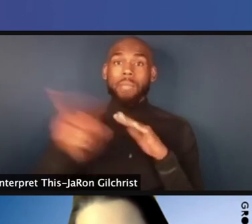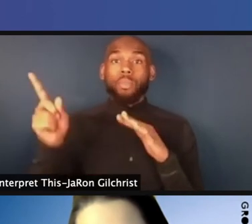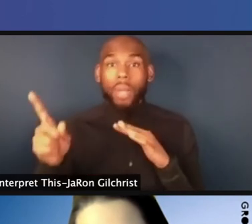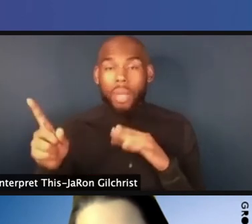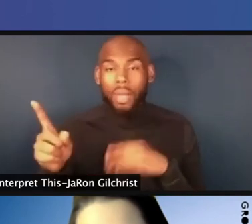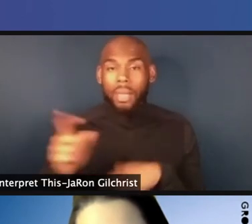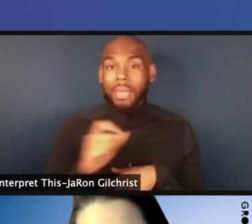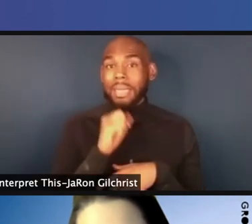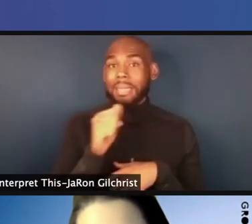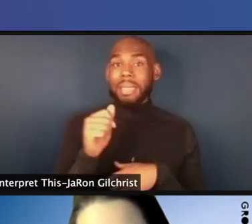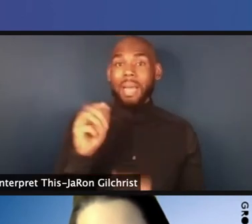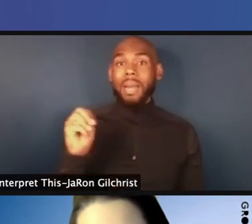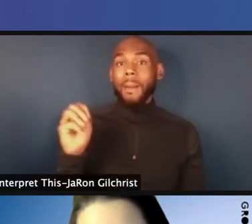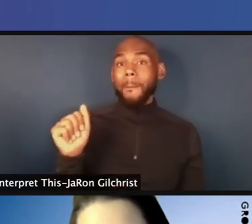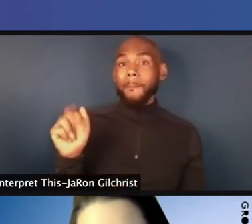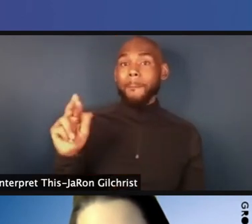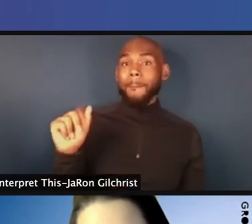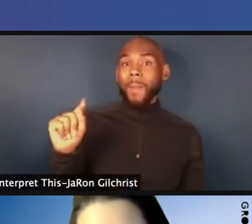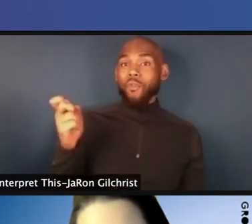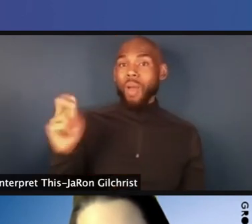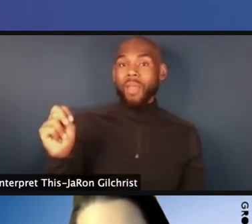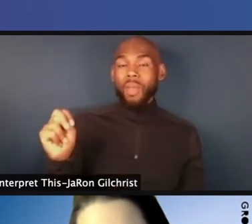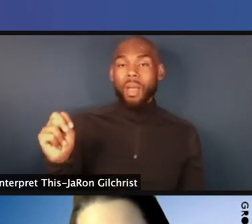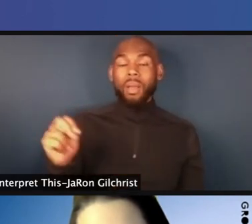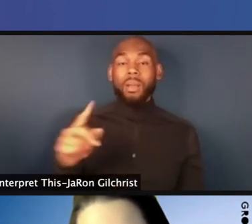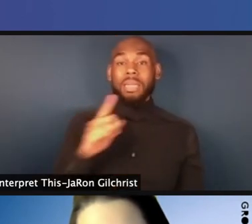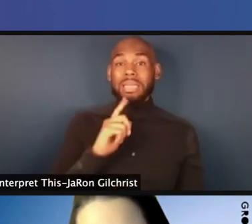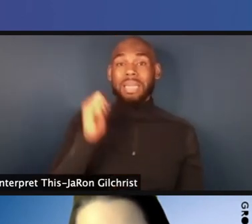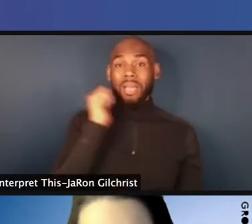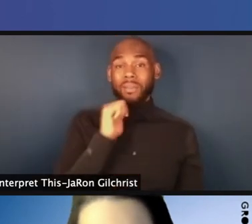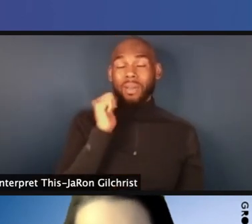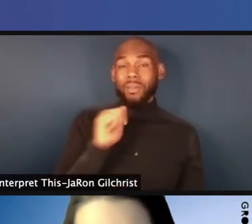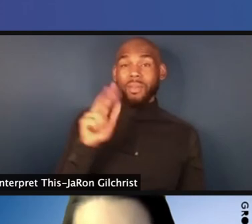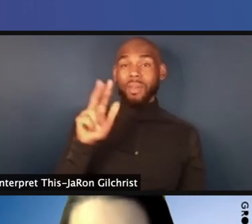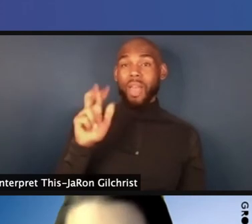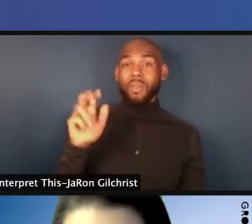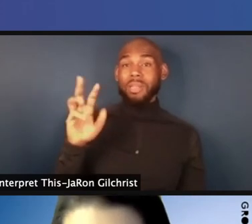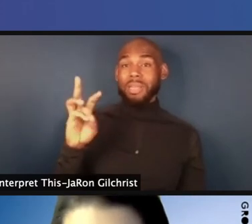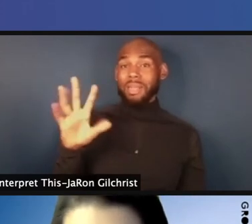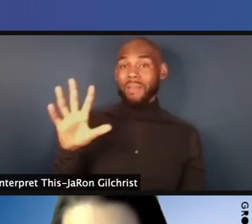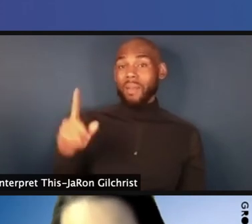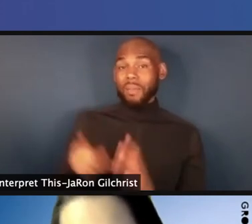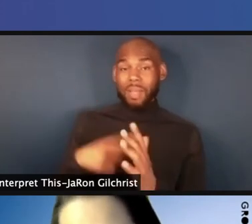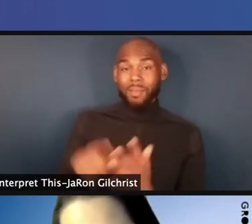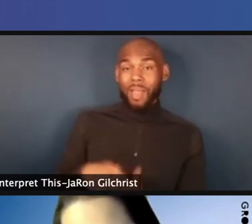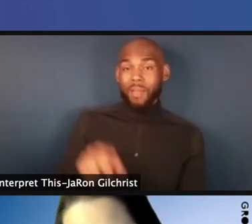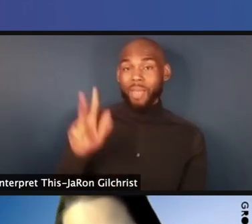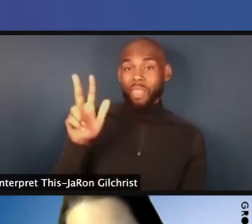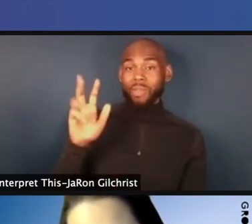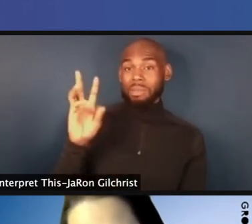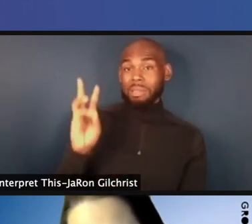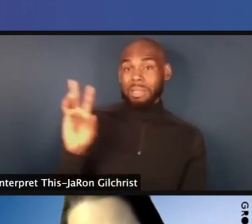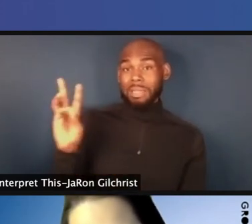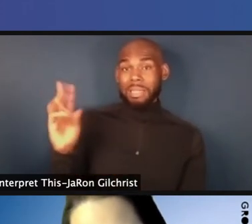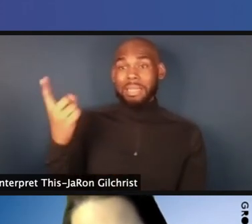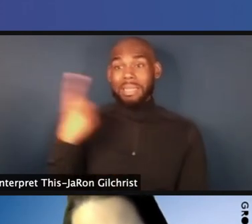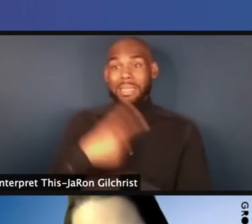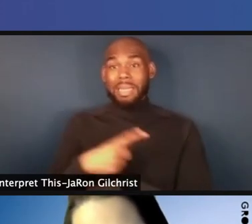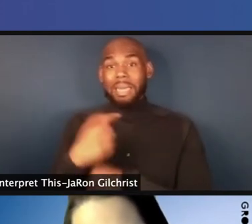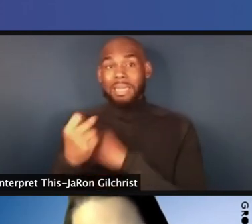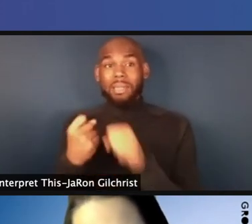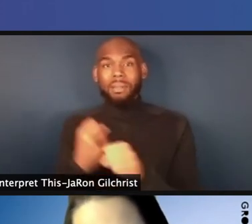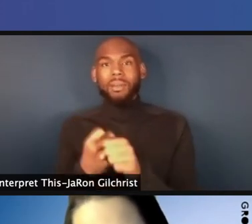marathon. It is a lifelong 24/7, 365, sometimes 366 days a year